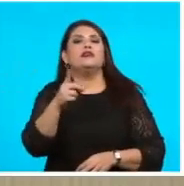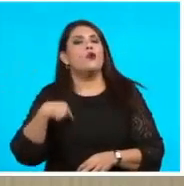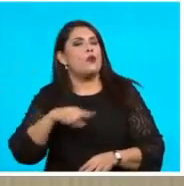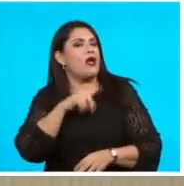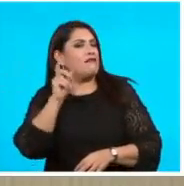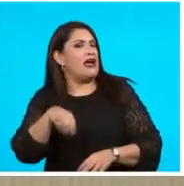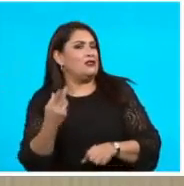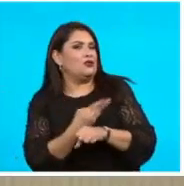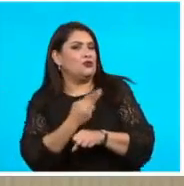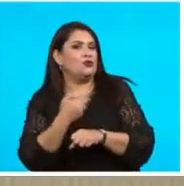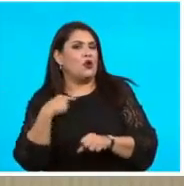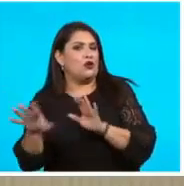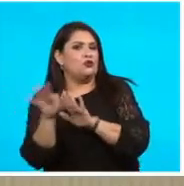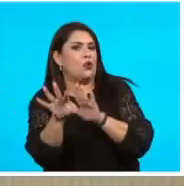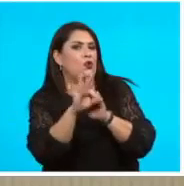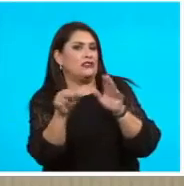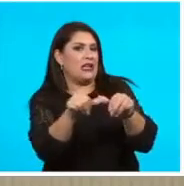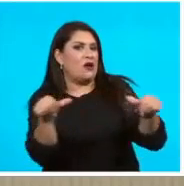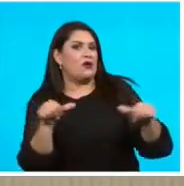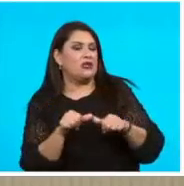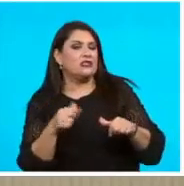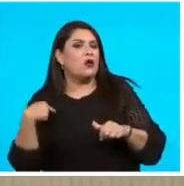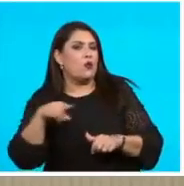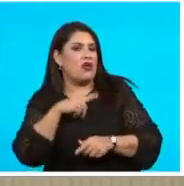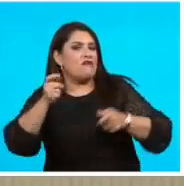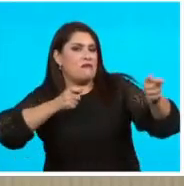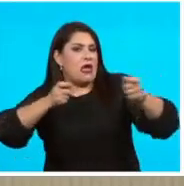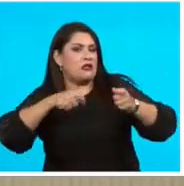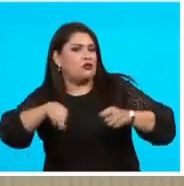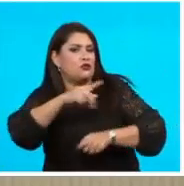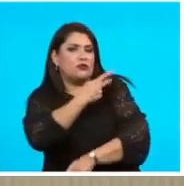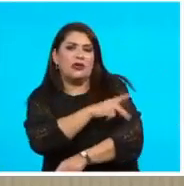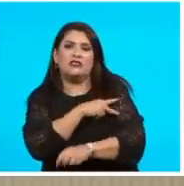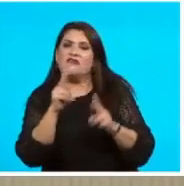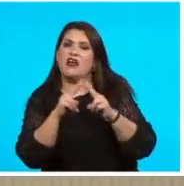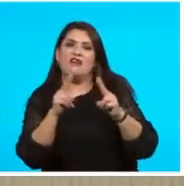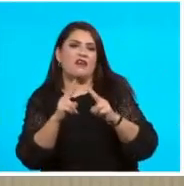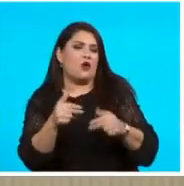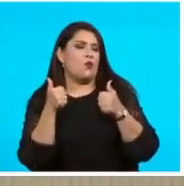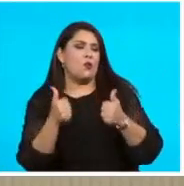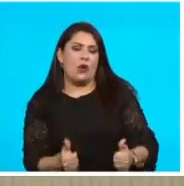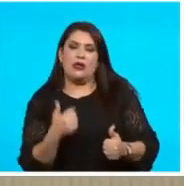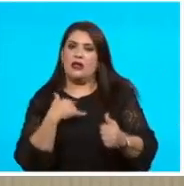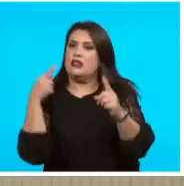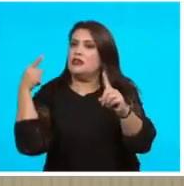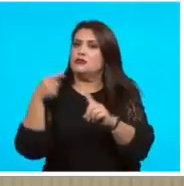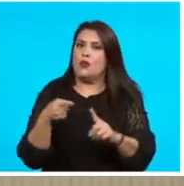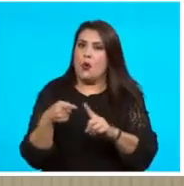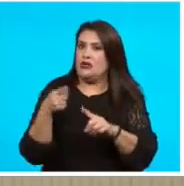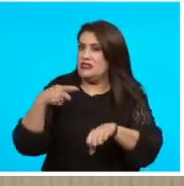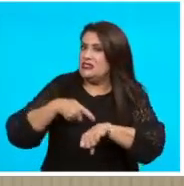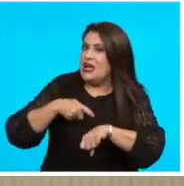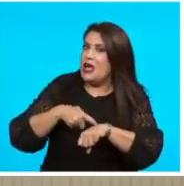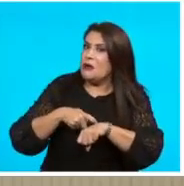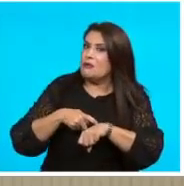to use our designated area, and we have managed those patients very well. And at this point in time,